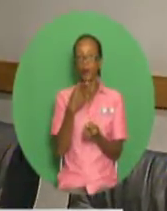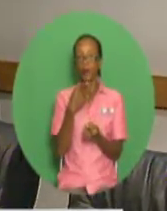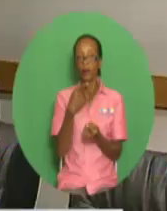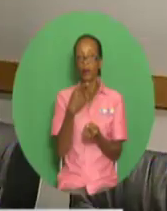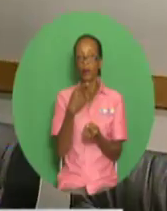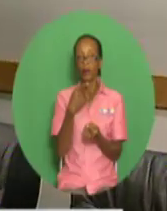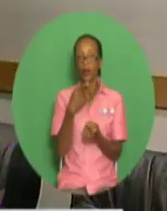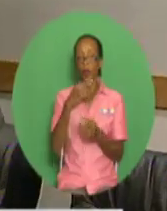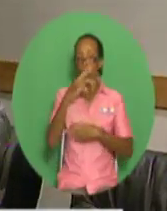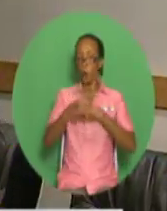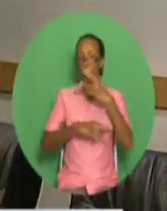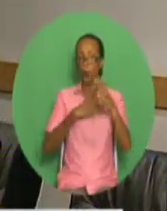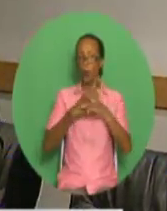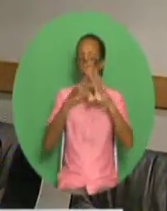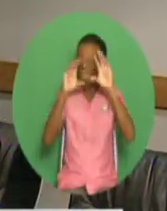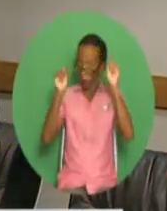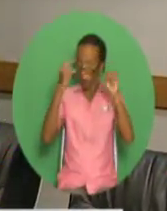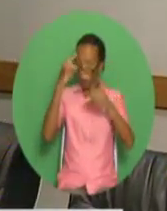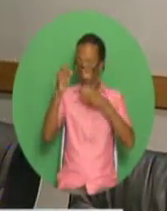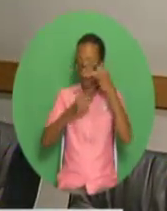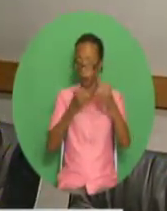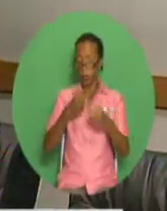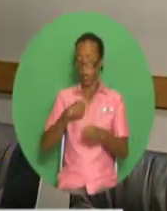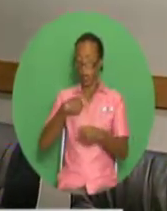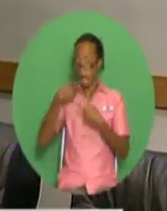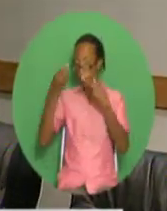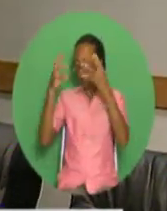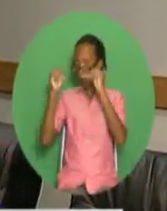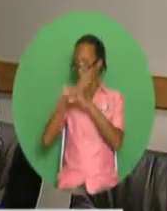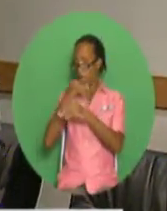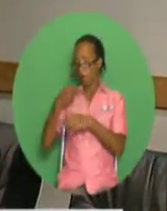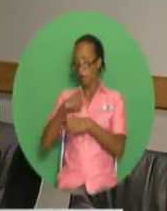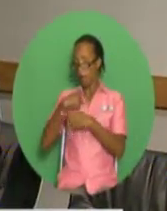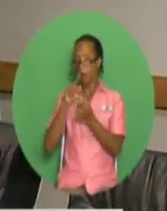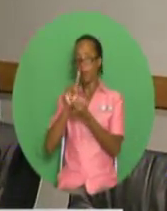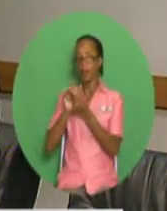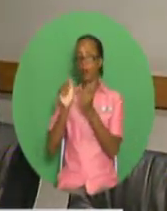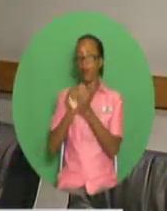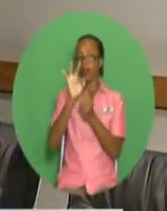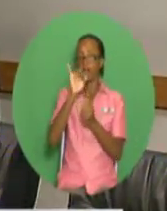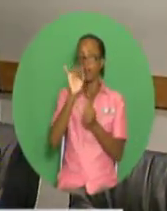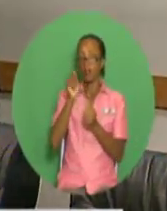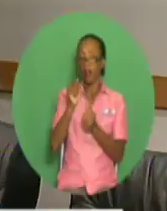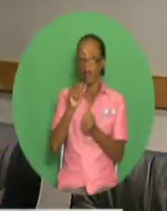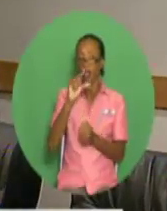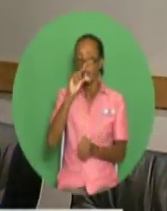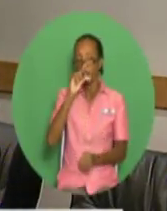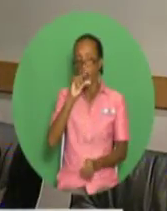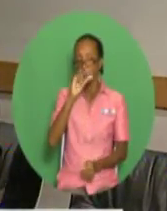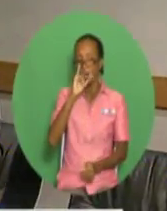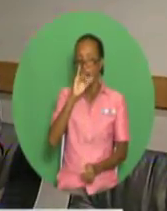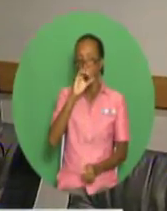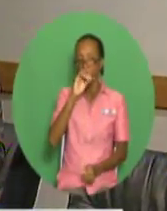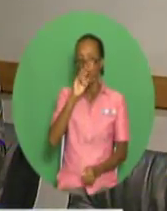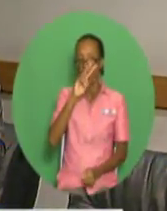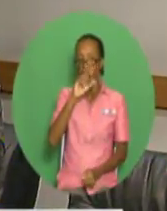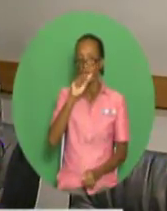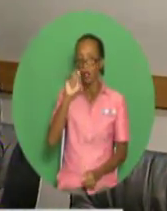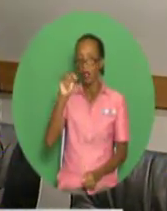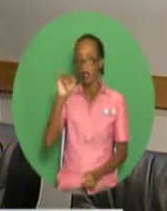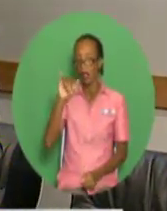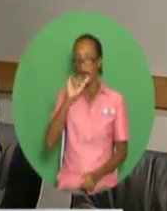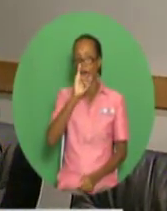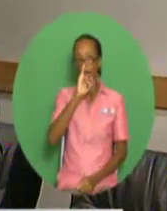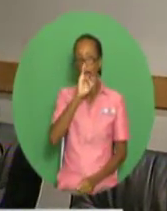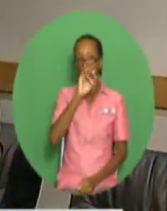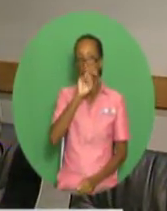presidents for sport. We met, and the Prime Minister and myself met, as you all know, with the FIFA President, Giovanni Infantino, where we made football